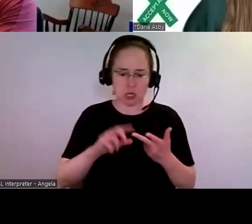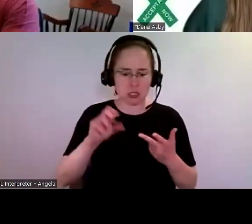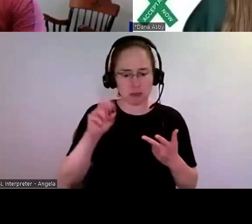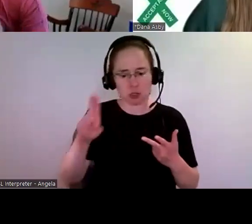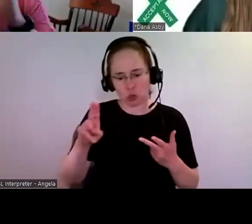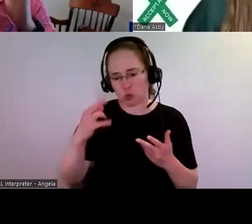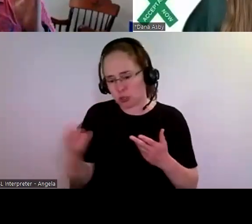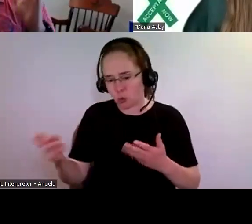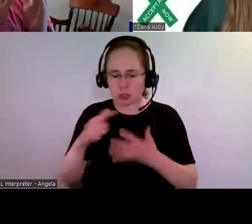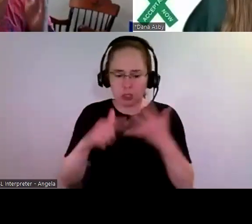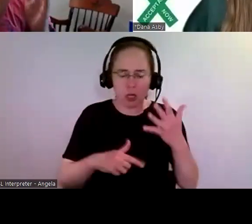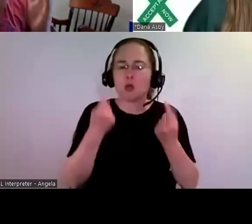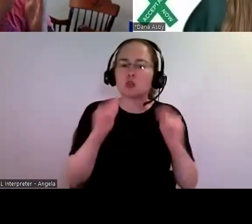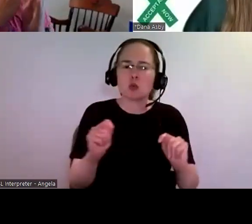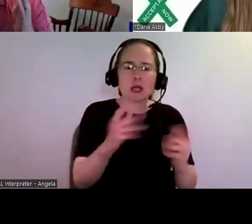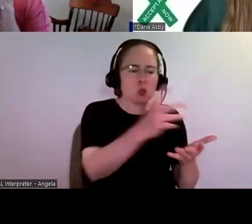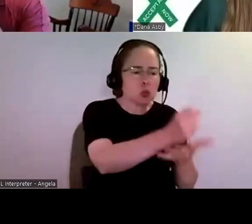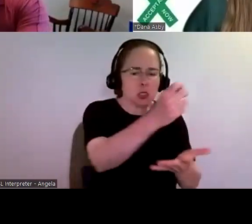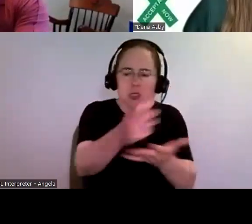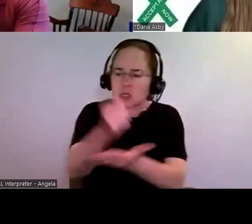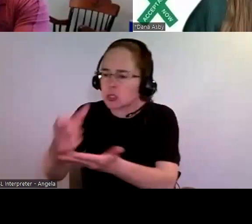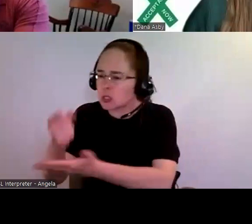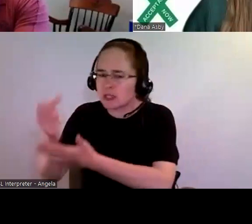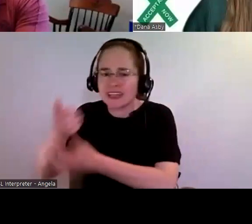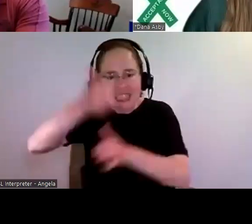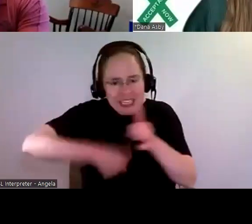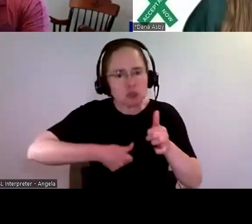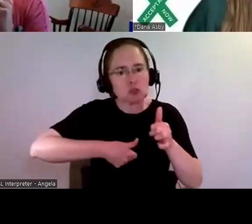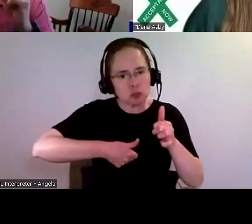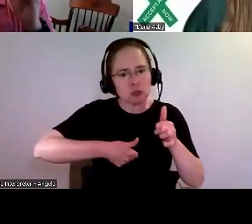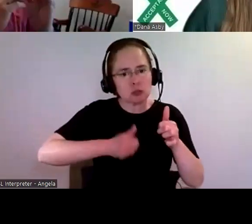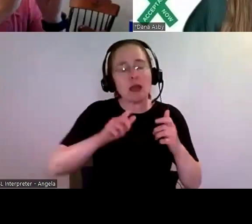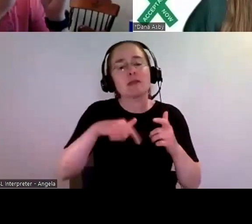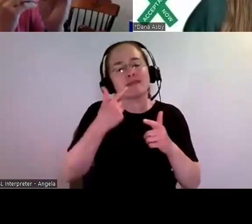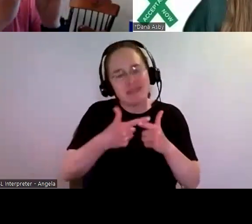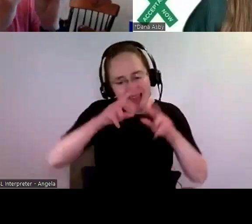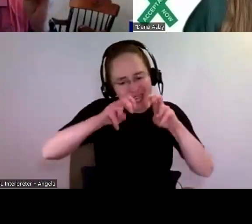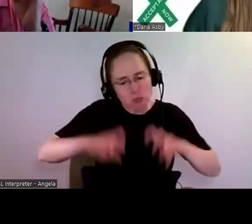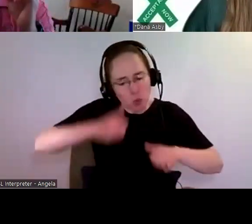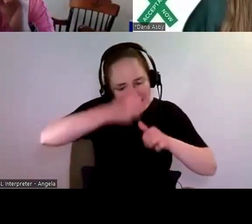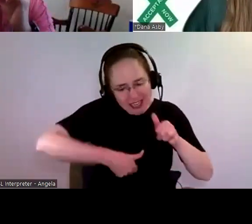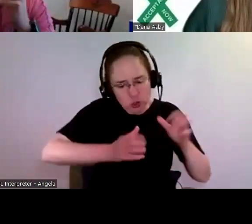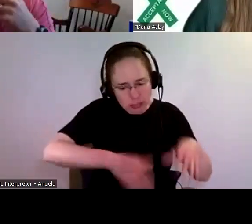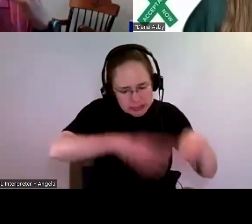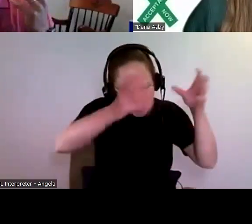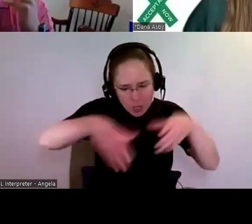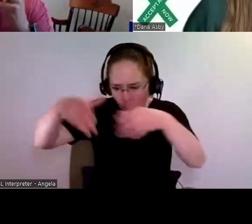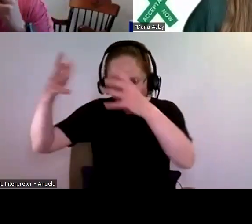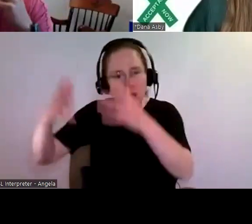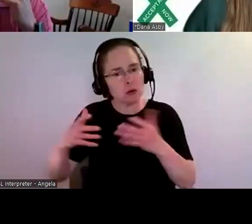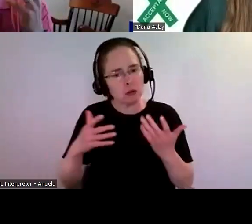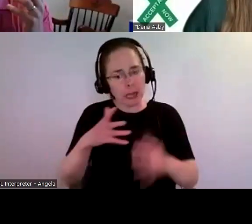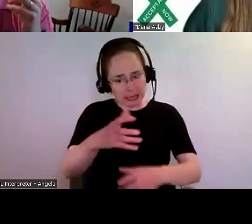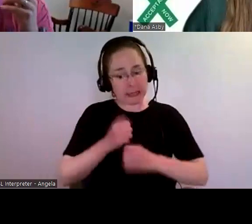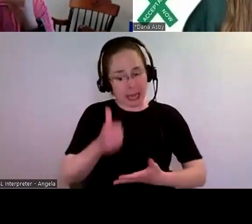use resources. Try to tap into each one of them and then explore each of those silos and get help